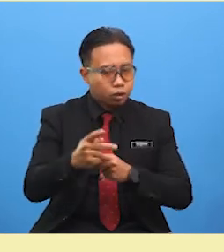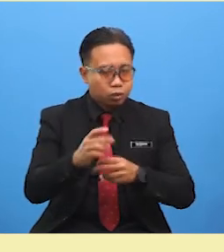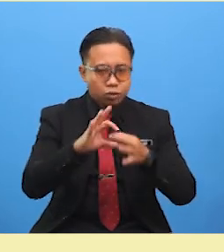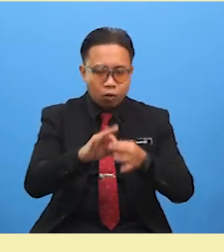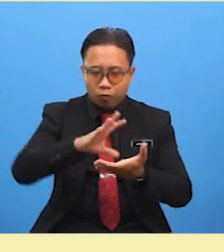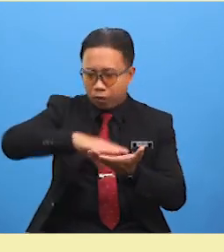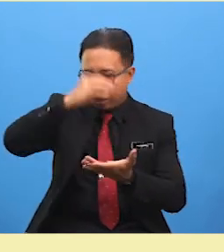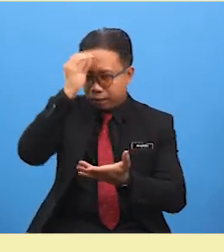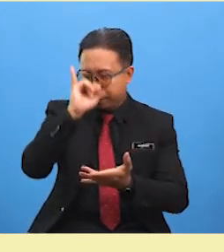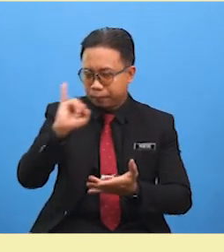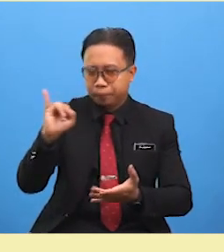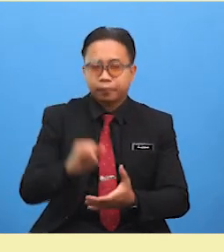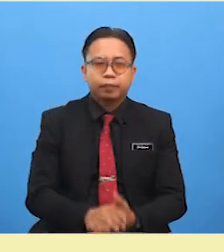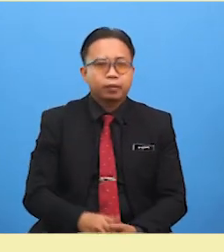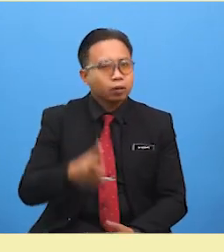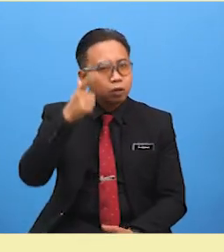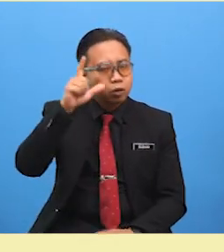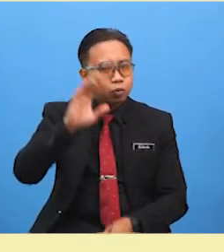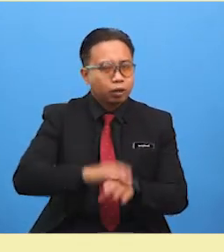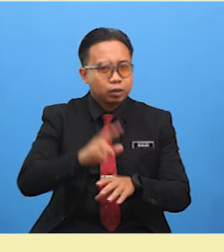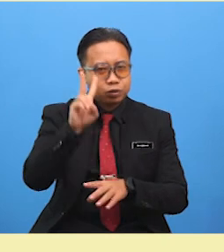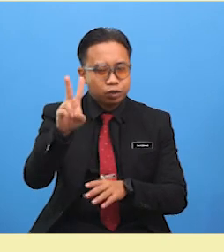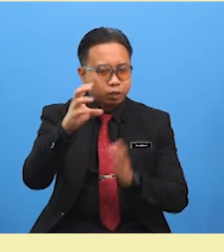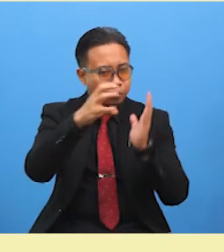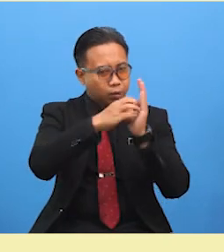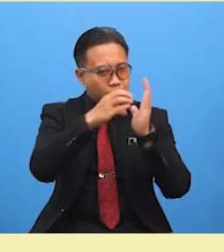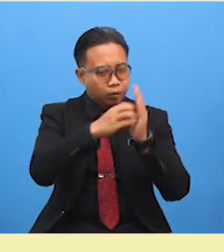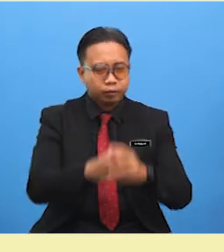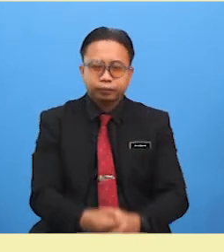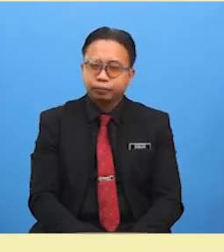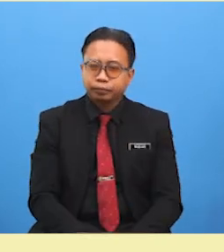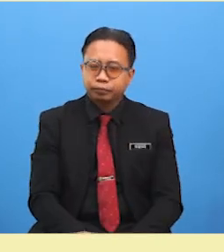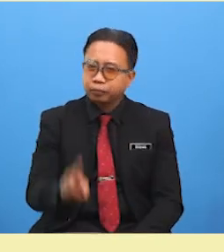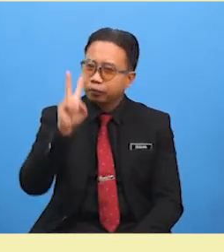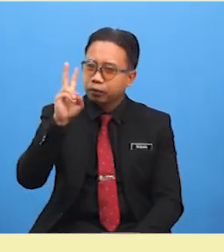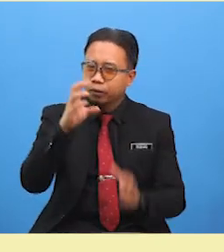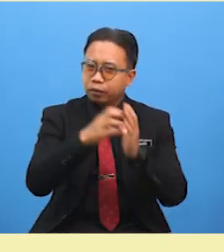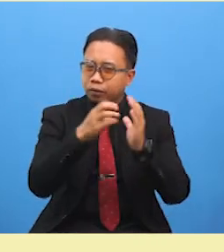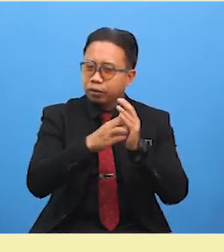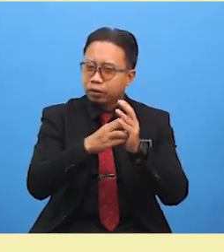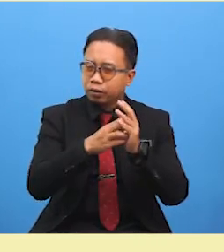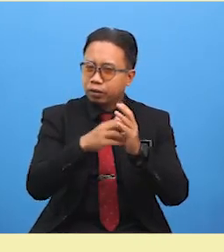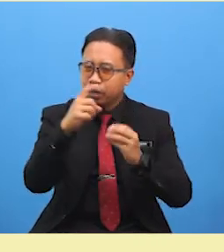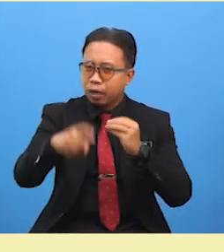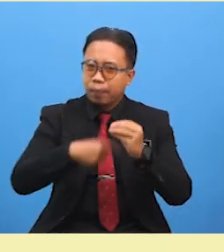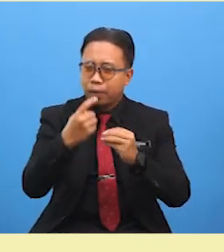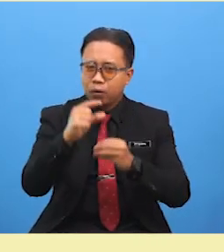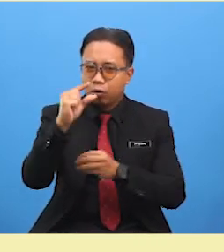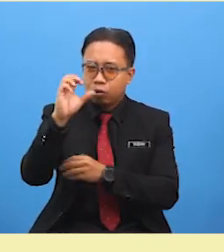learning. Now, let us look at the second paragraph once again. The second paragraph is about